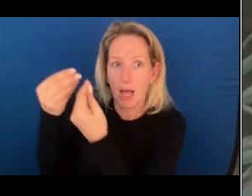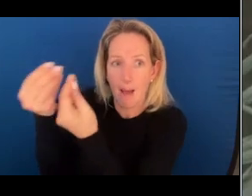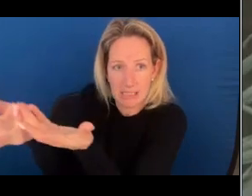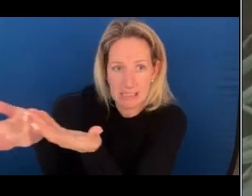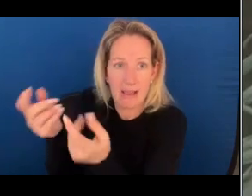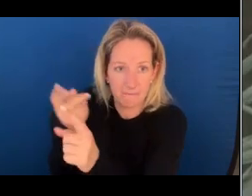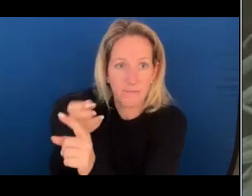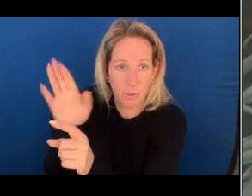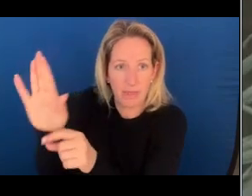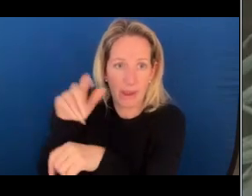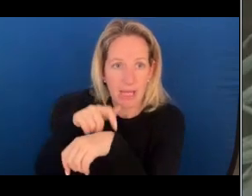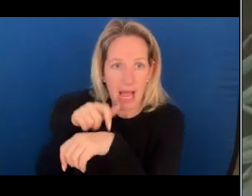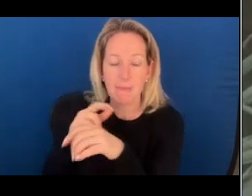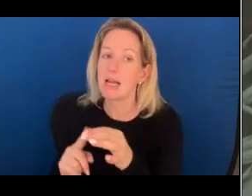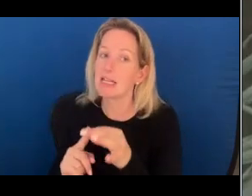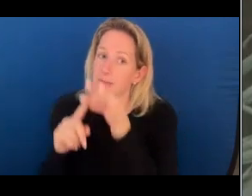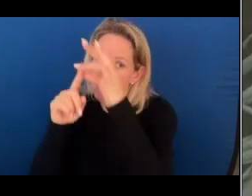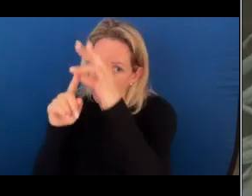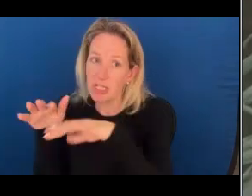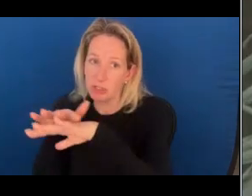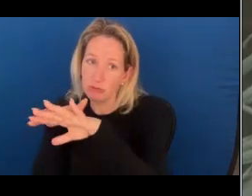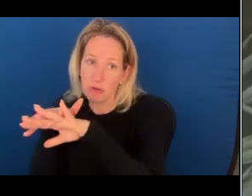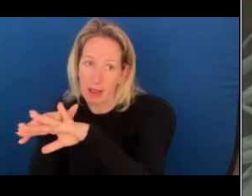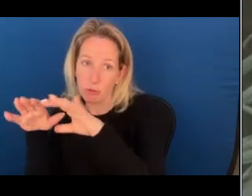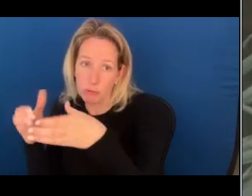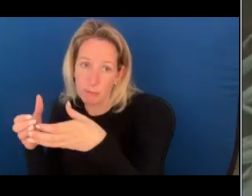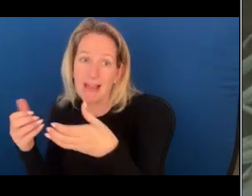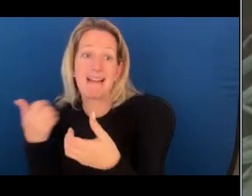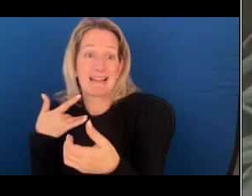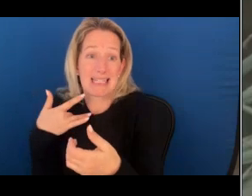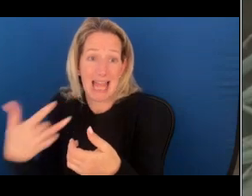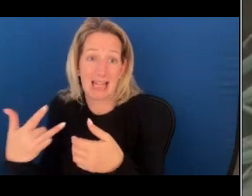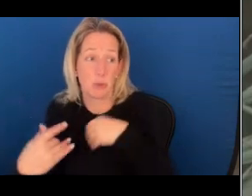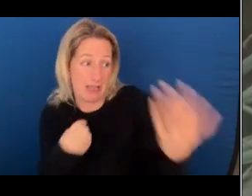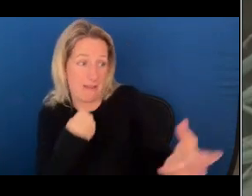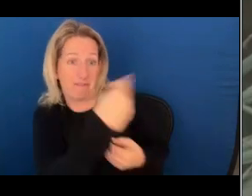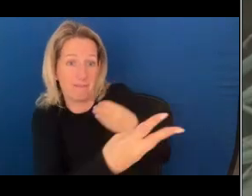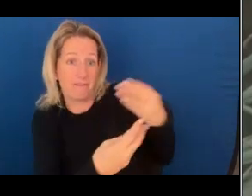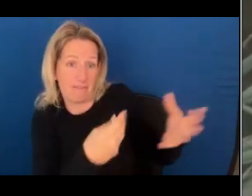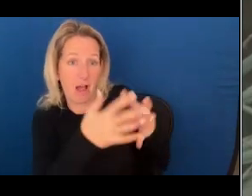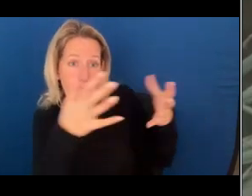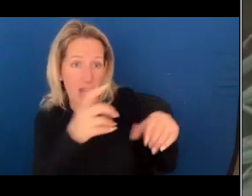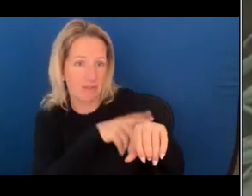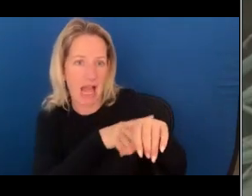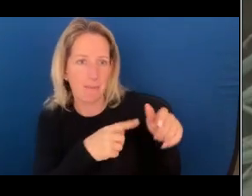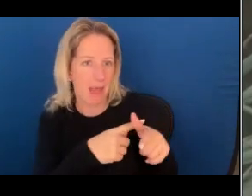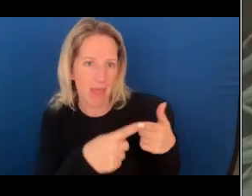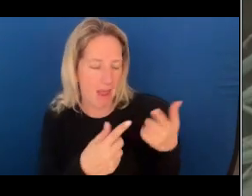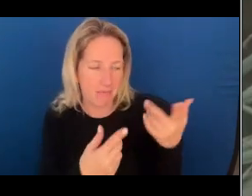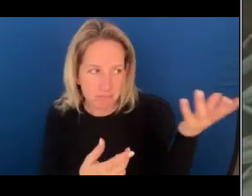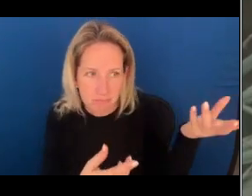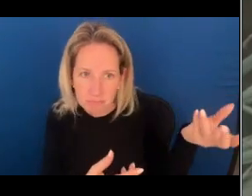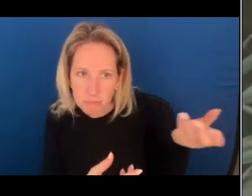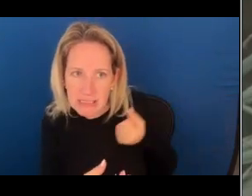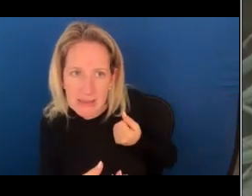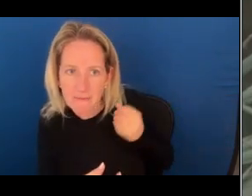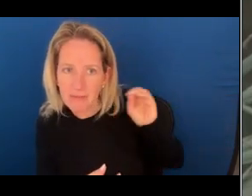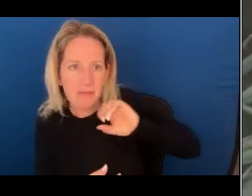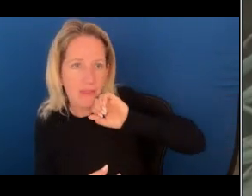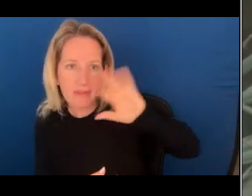tribal groups who, you know, tend to give a lot of their time but not get anything back in return. So just, you know, part of working together and just